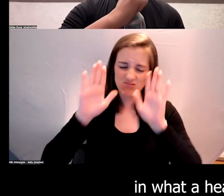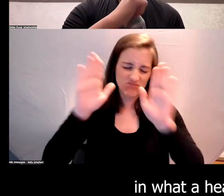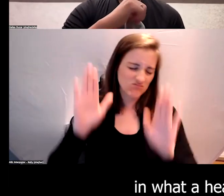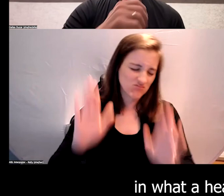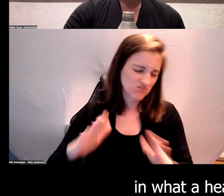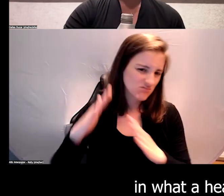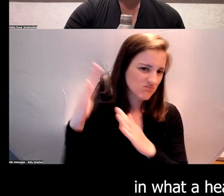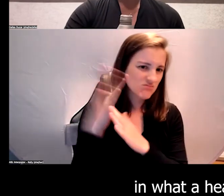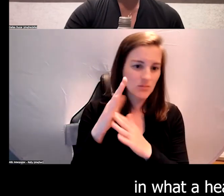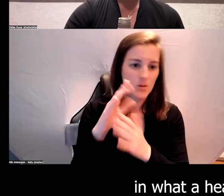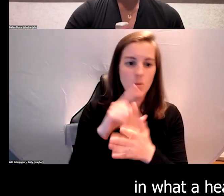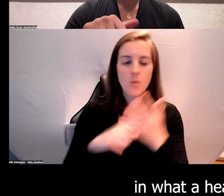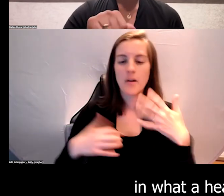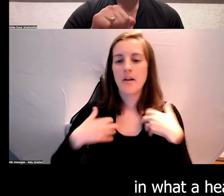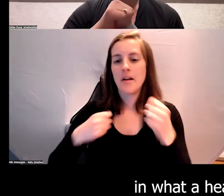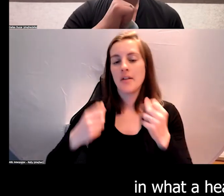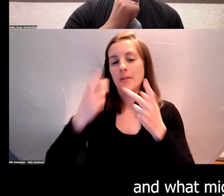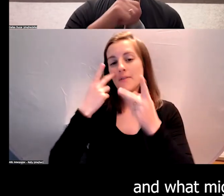visit looks like,